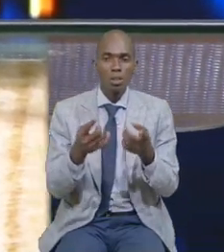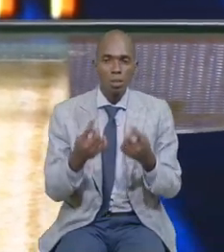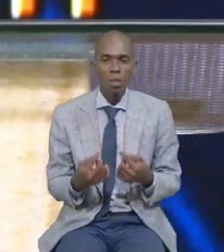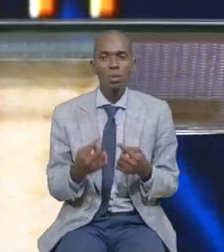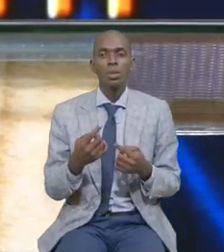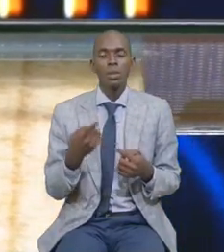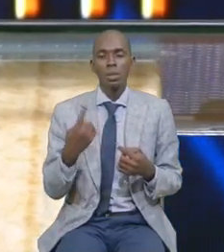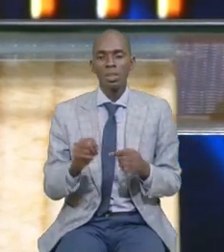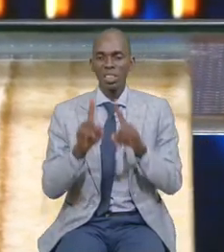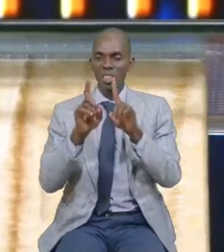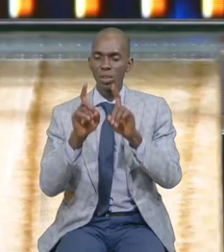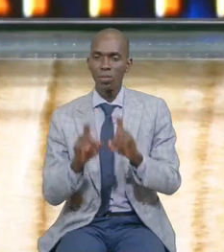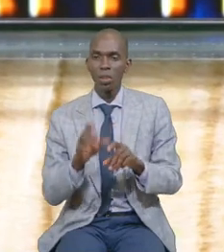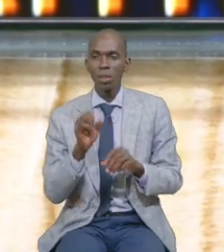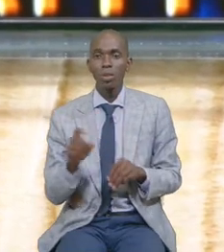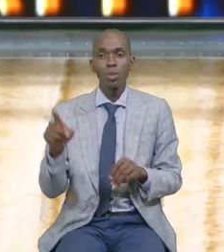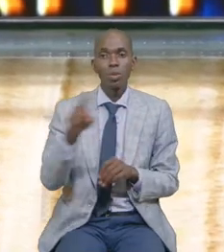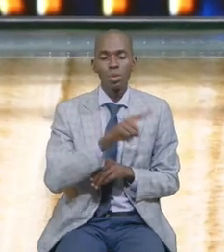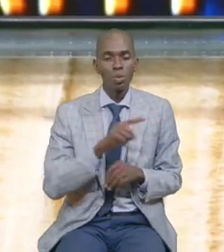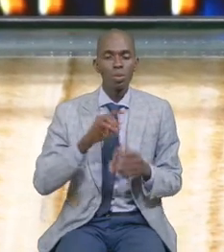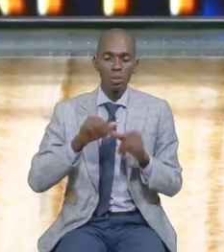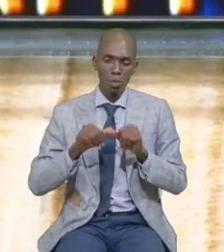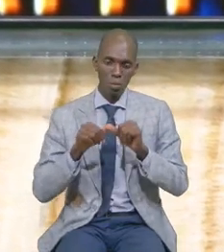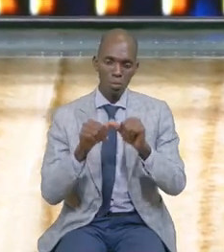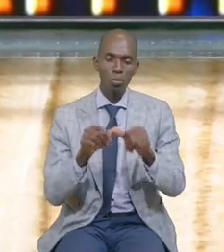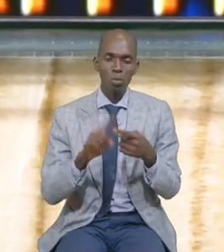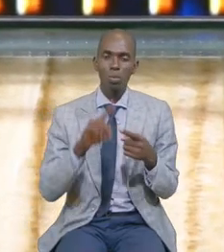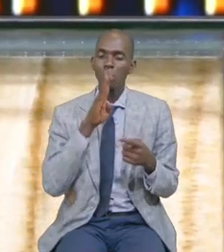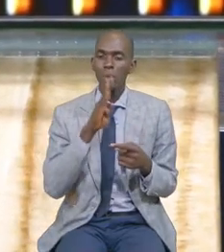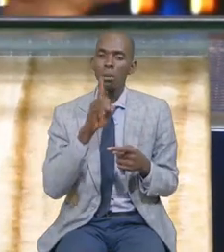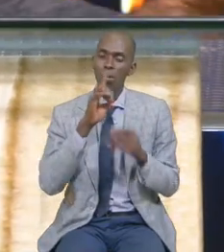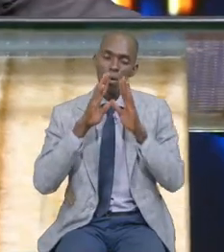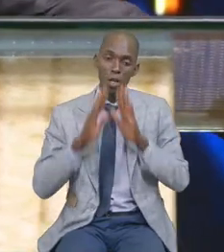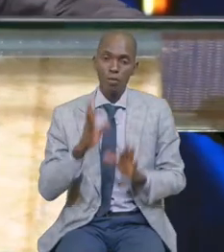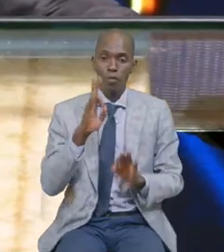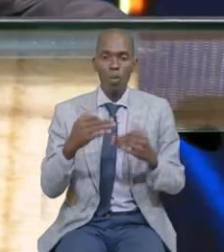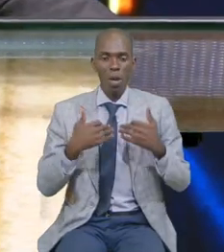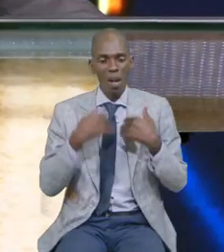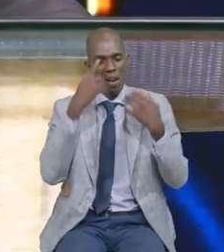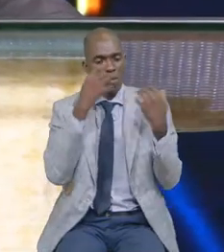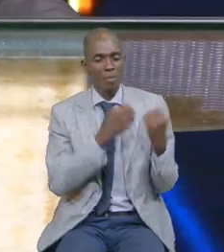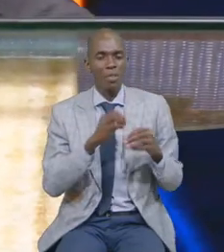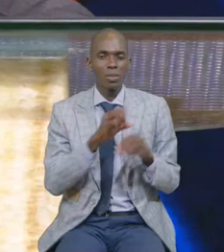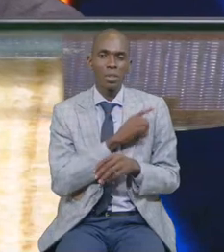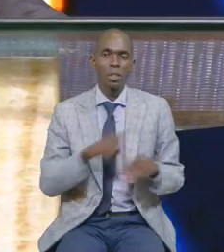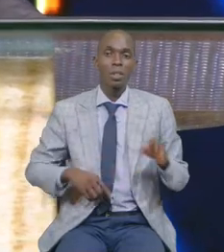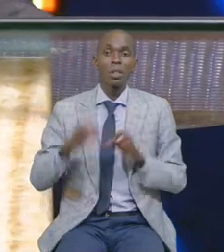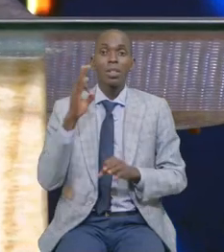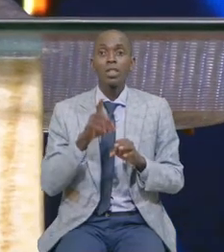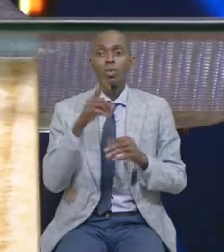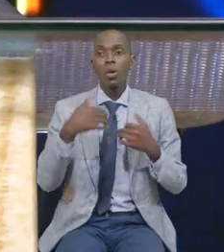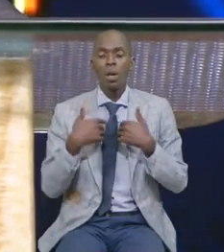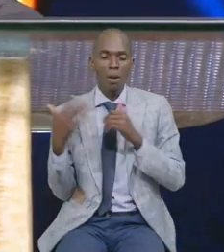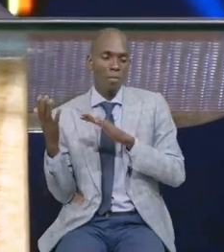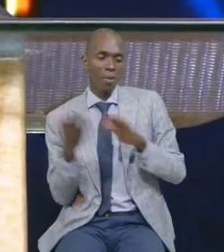the trial your remain calm if your face in the Lord if you have let everything in